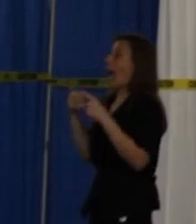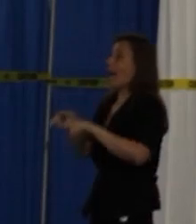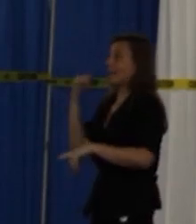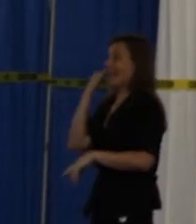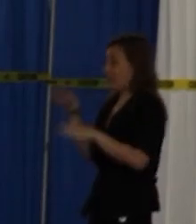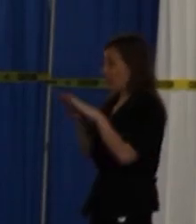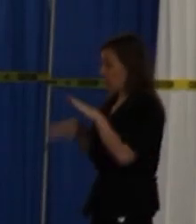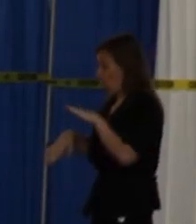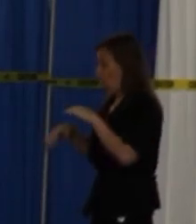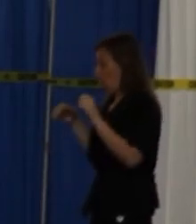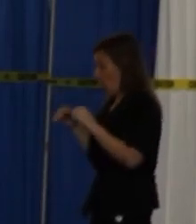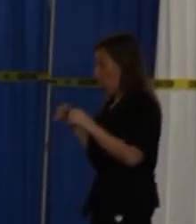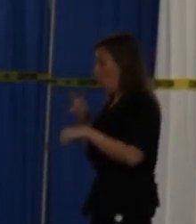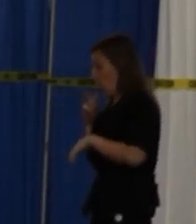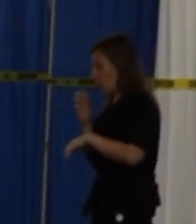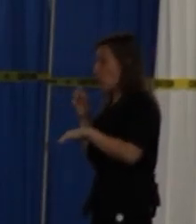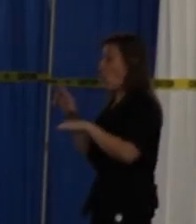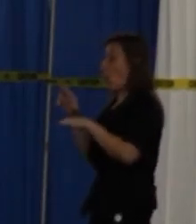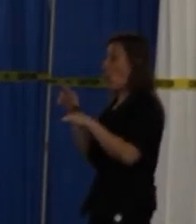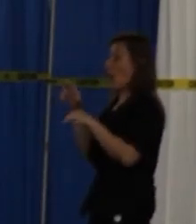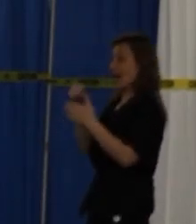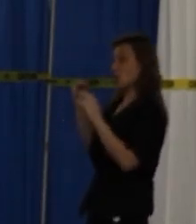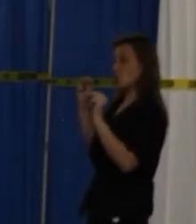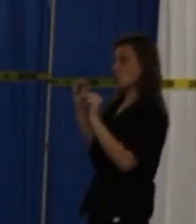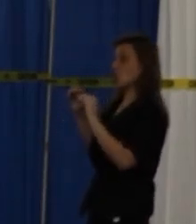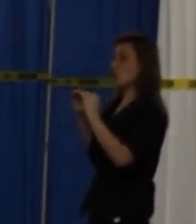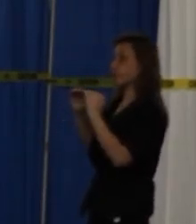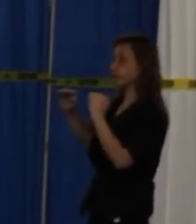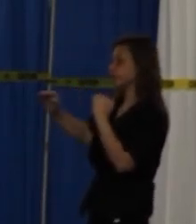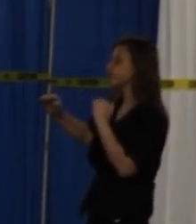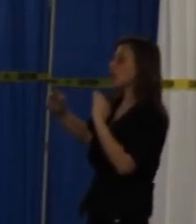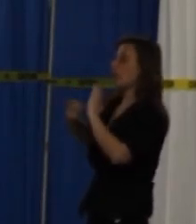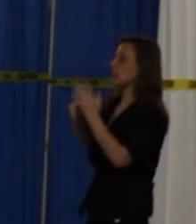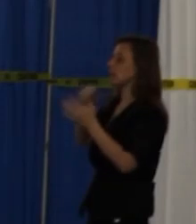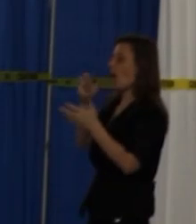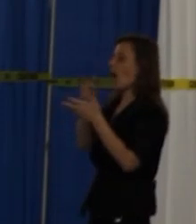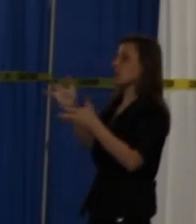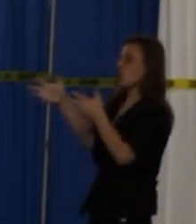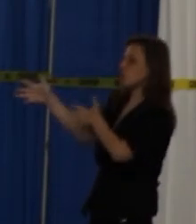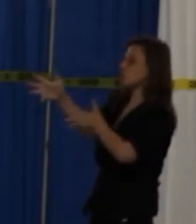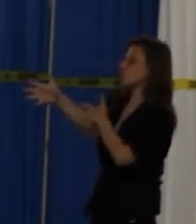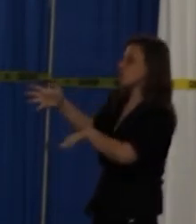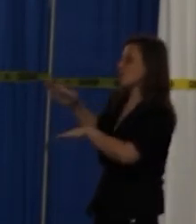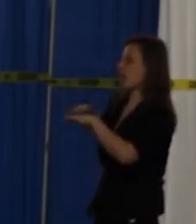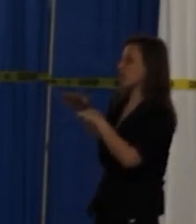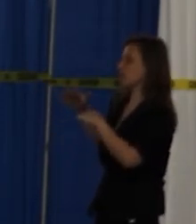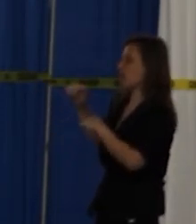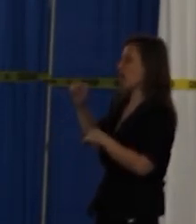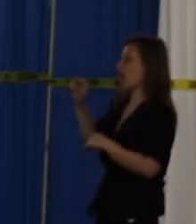in the Pacific with the La Nina condition or the neutral condition, you don't end up with a lot of wind shear over the tropical Atlantic.